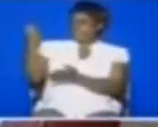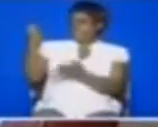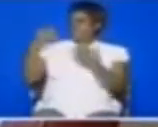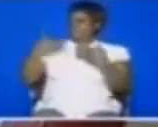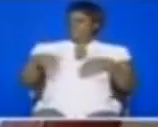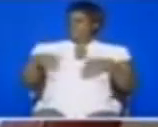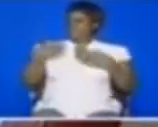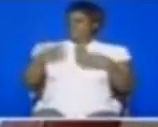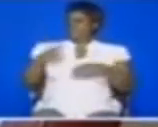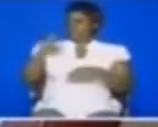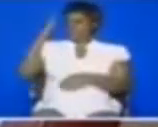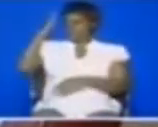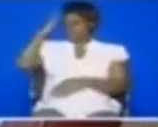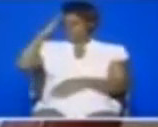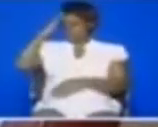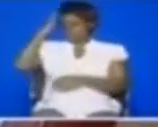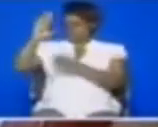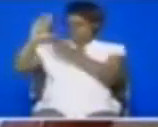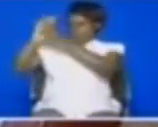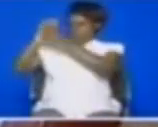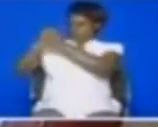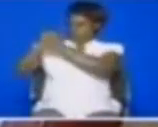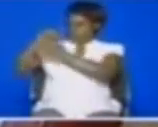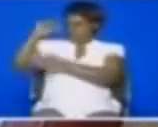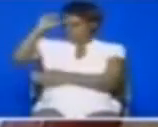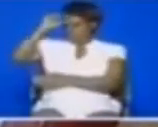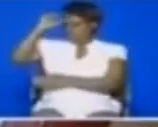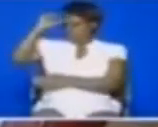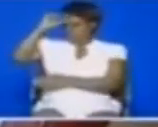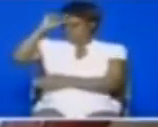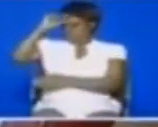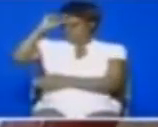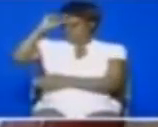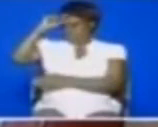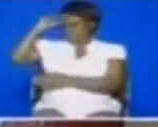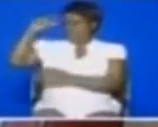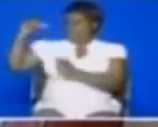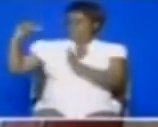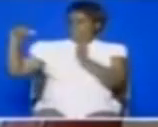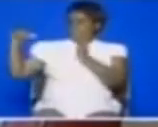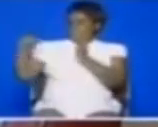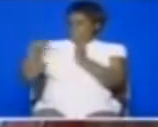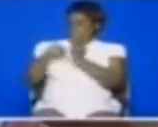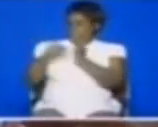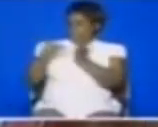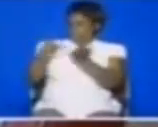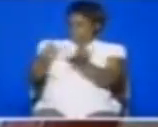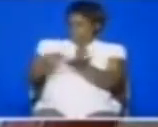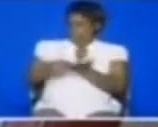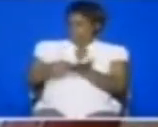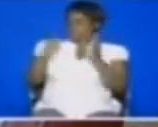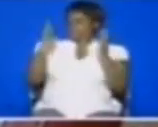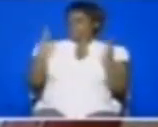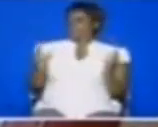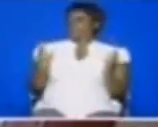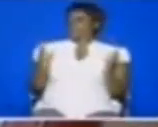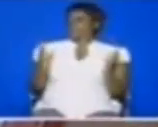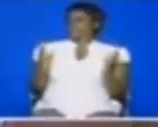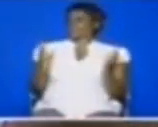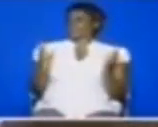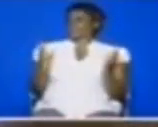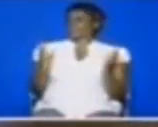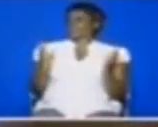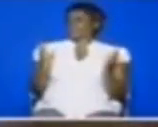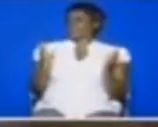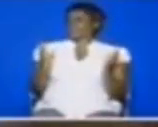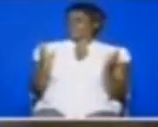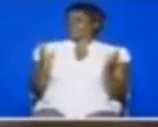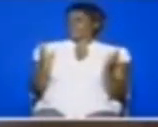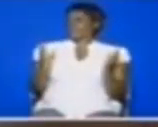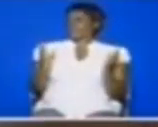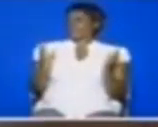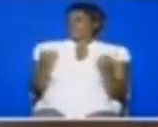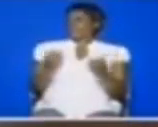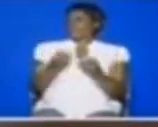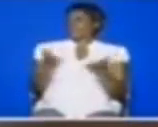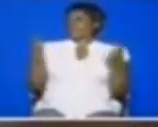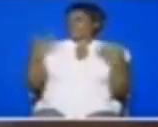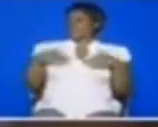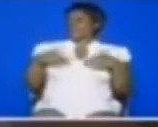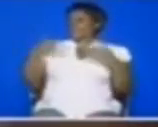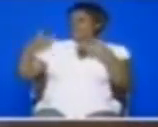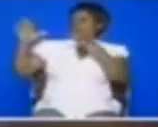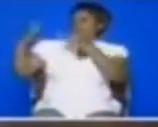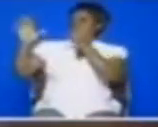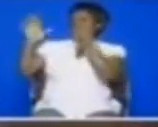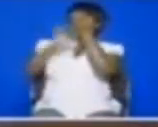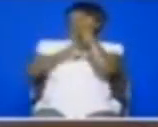Kenyans, while we know that the Jubilee government has really put this country into a huge debt, how can we come together? There's so many Kenyans in the